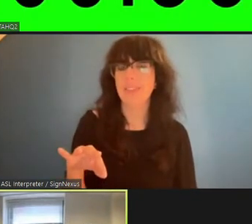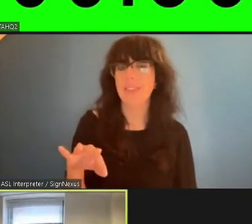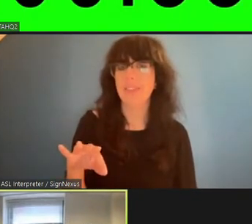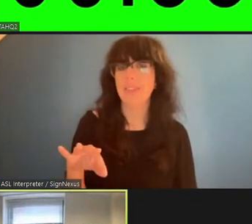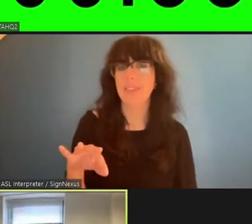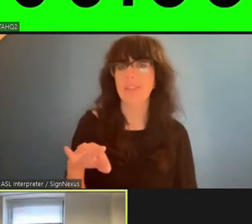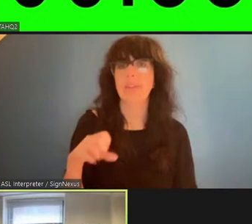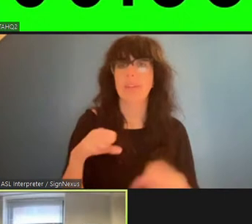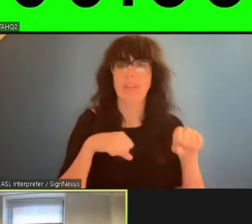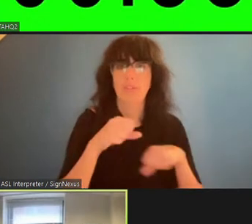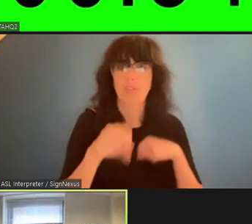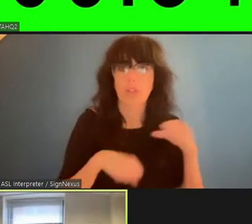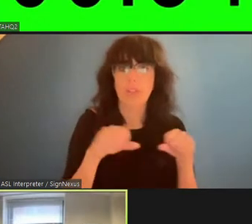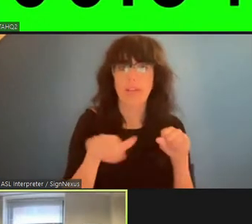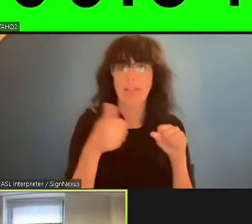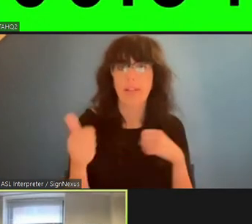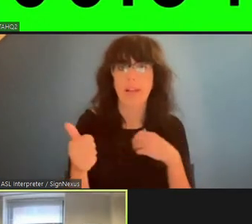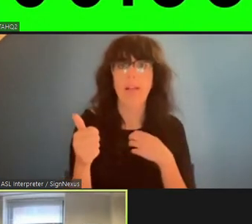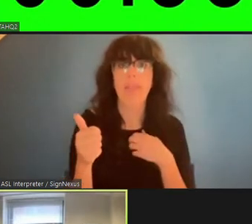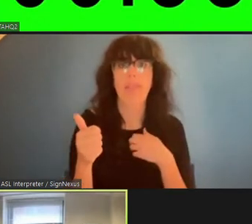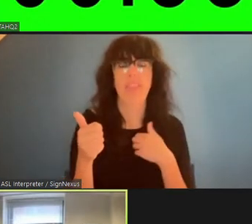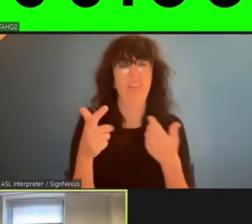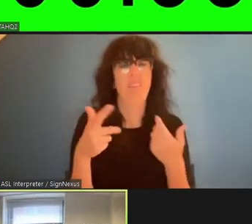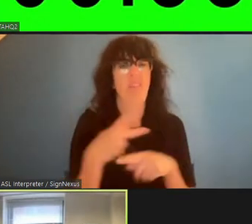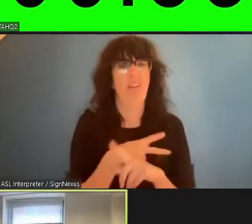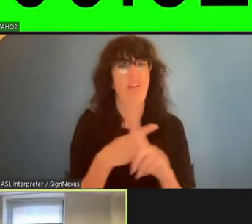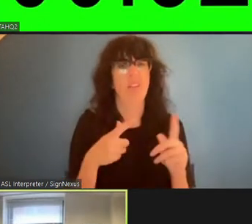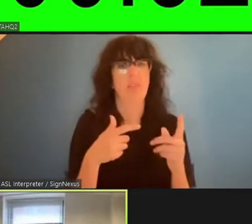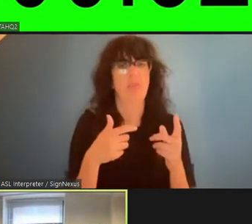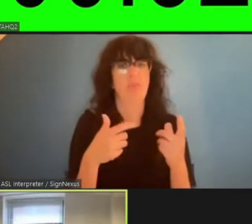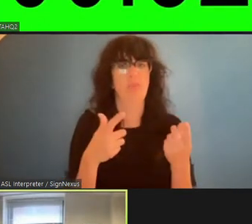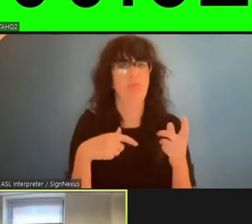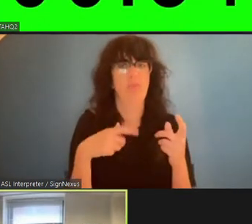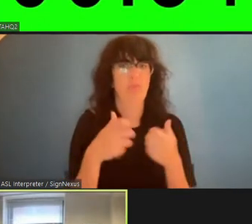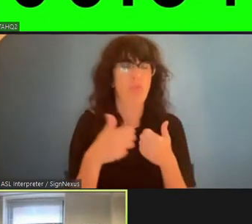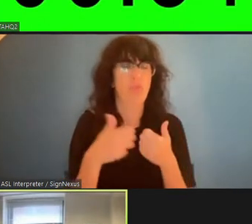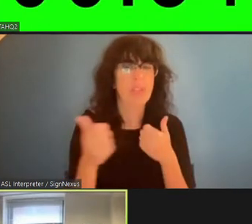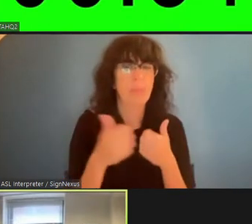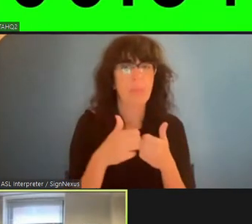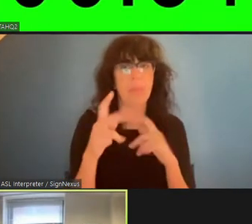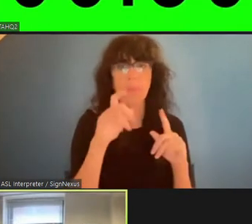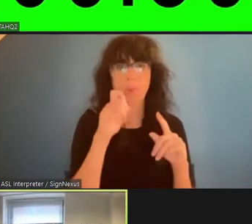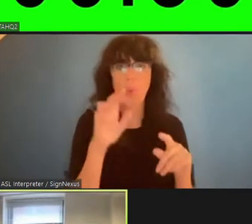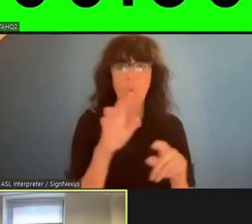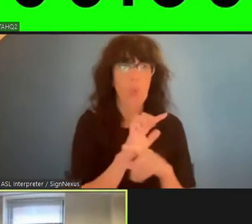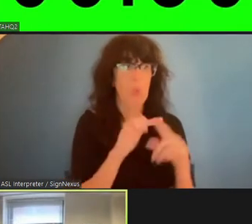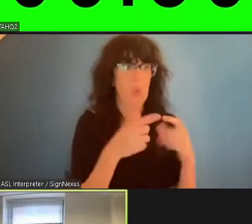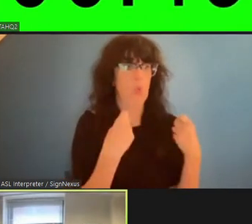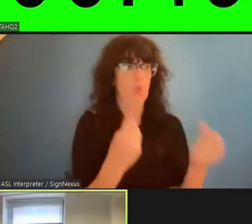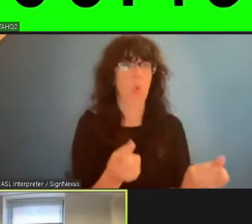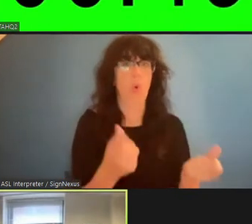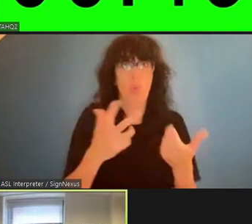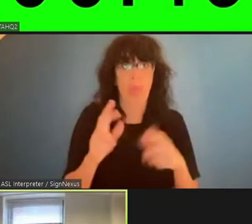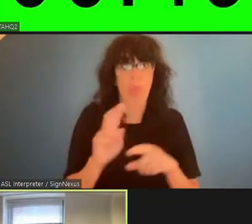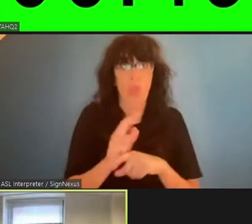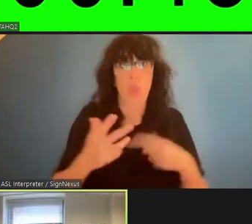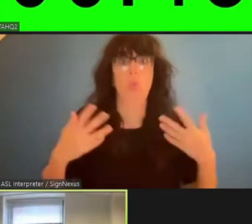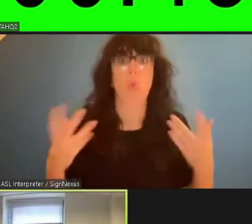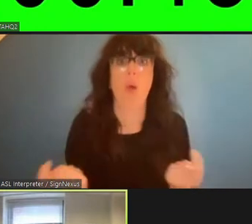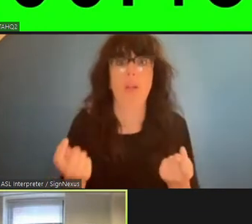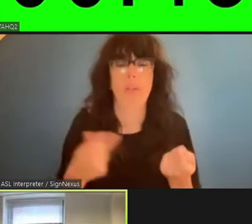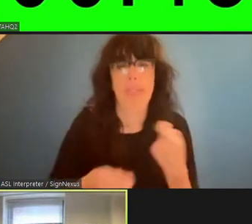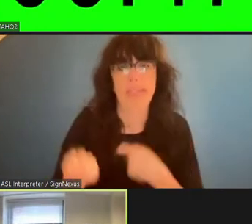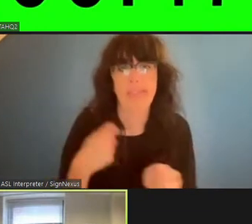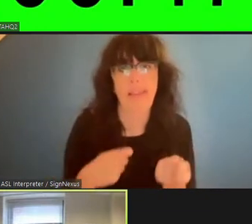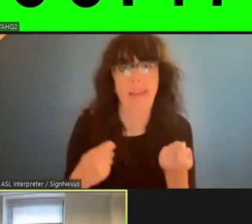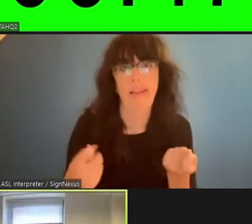cycling and other micro mobility type transportations like people are going not going to be taking cars but what are they going to be doing i think that the